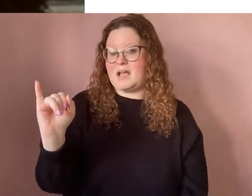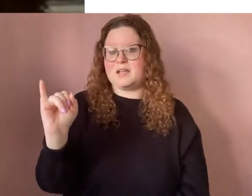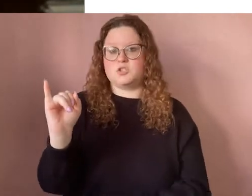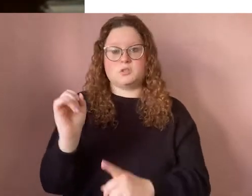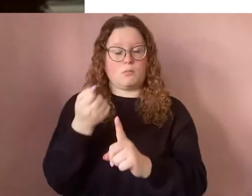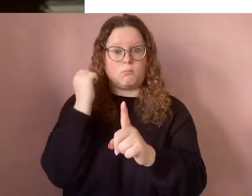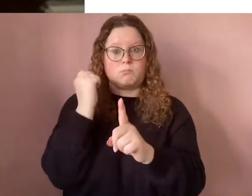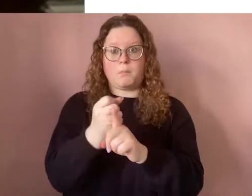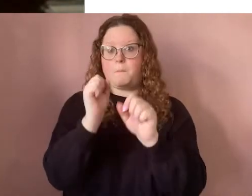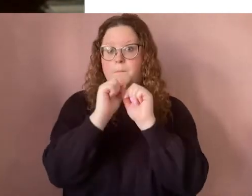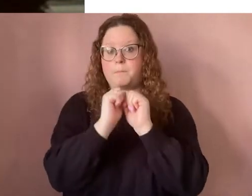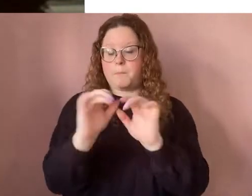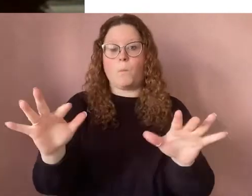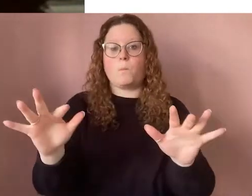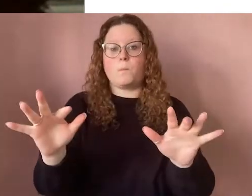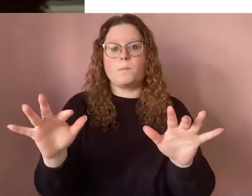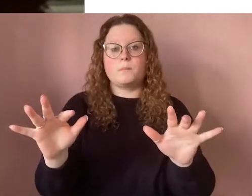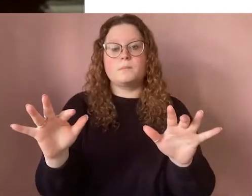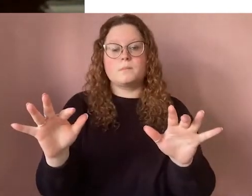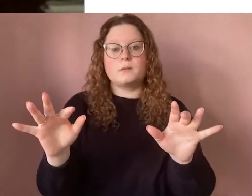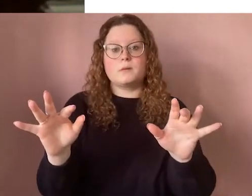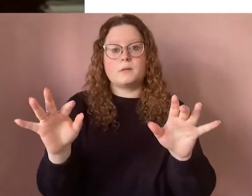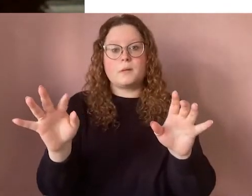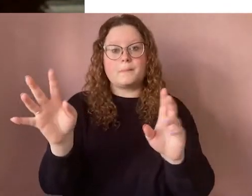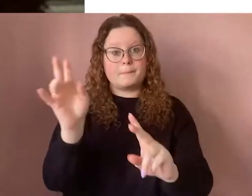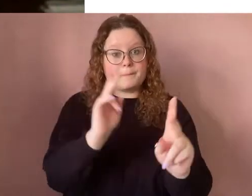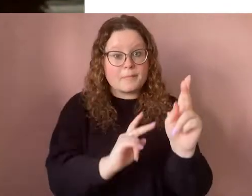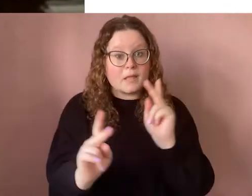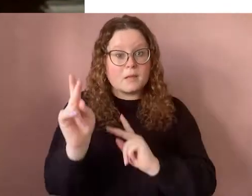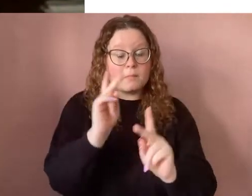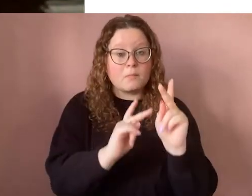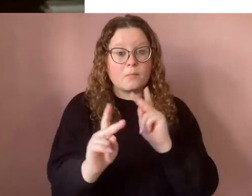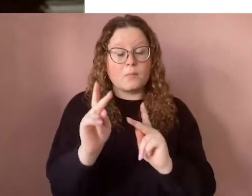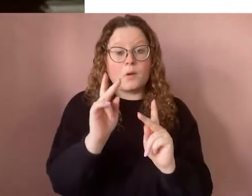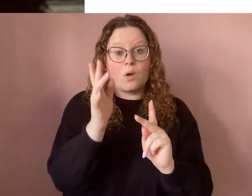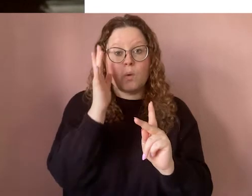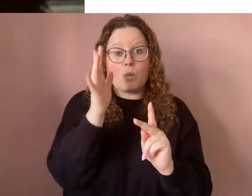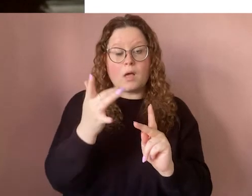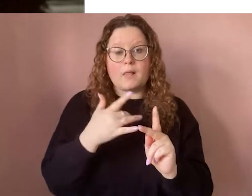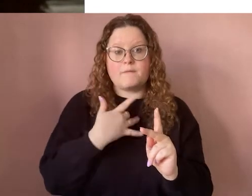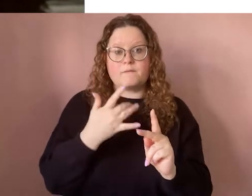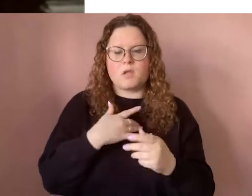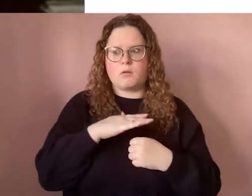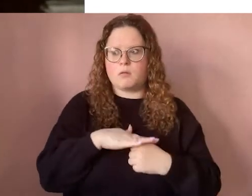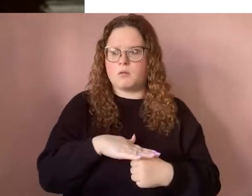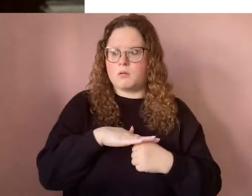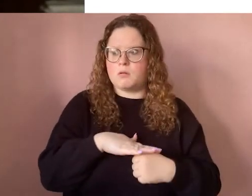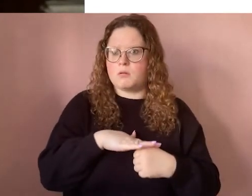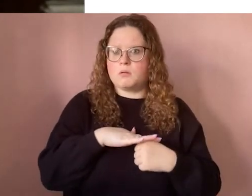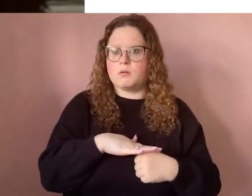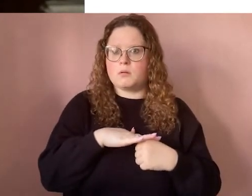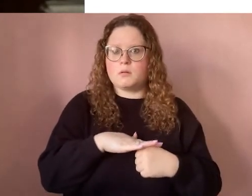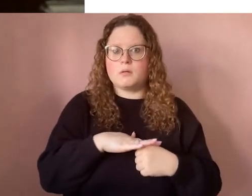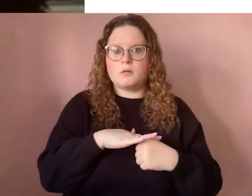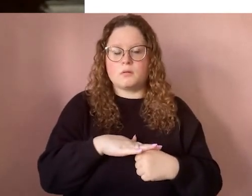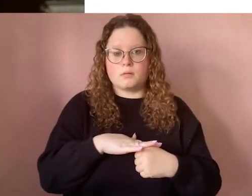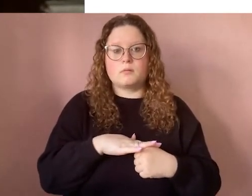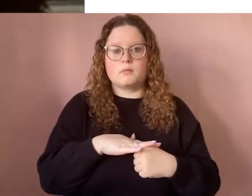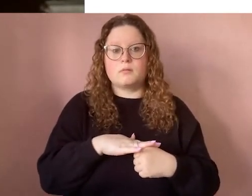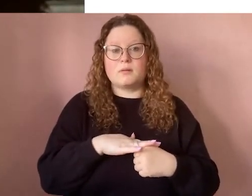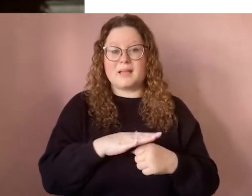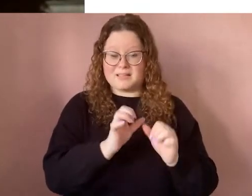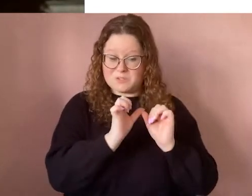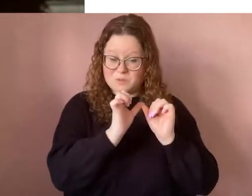scale, can be a super source, a superpower of chronic stress. And chronic stress is